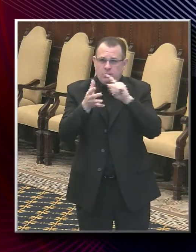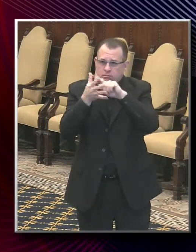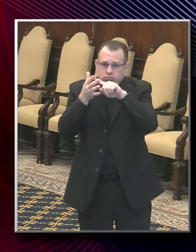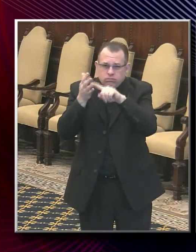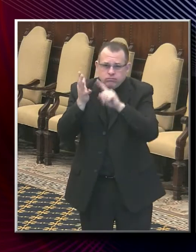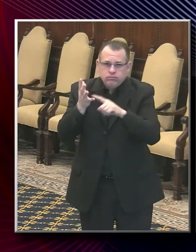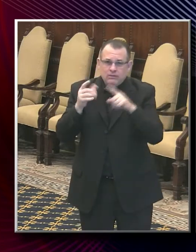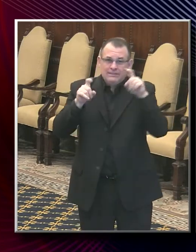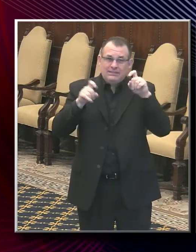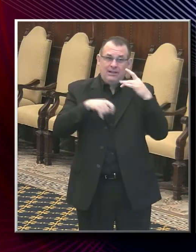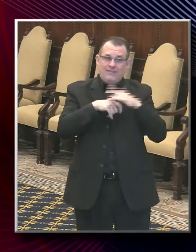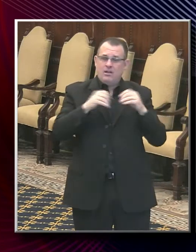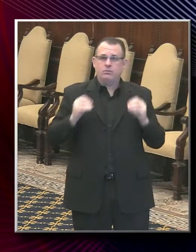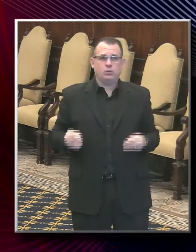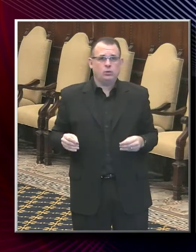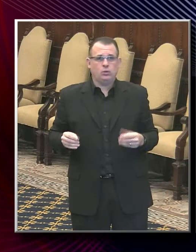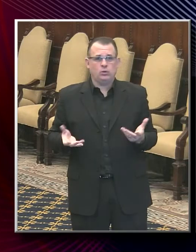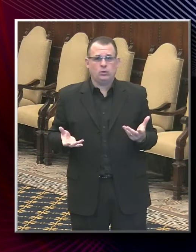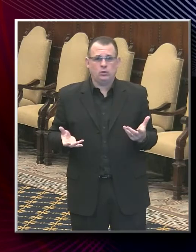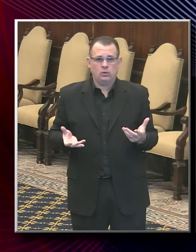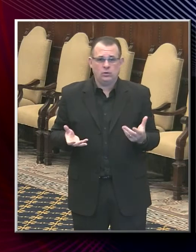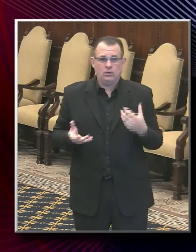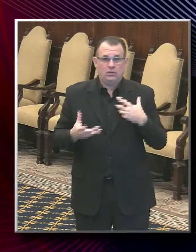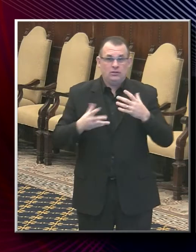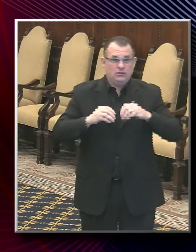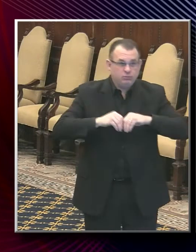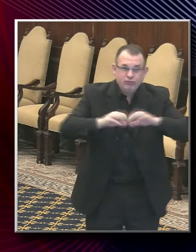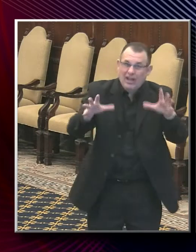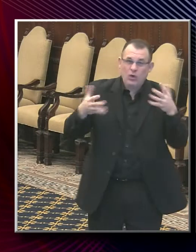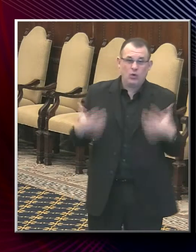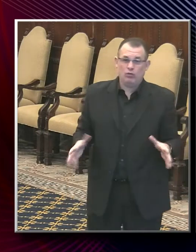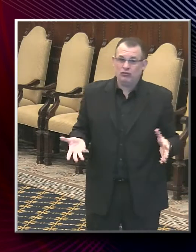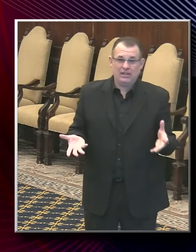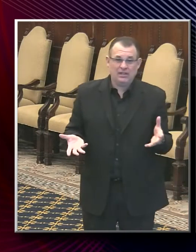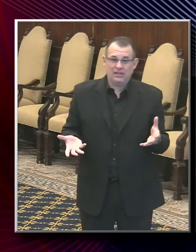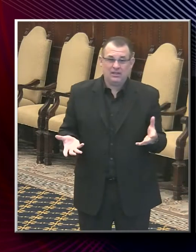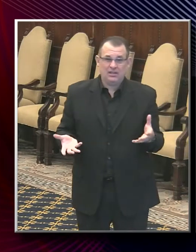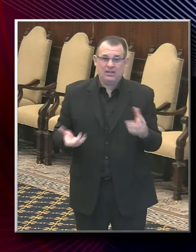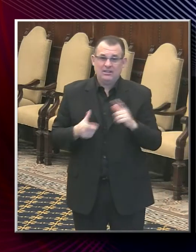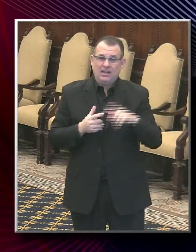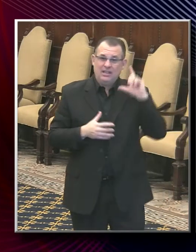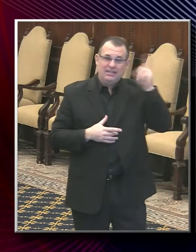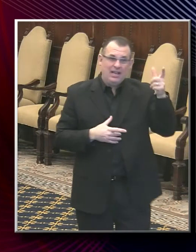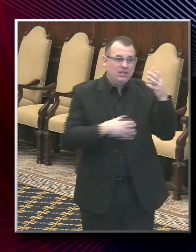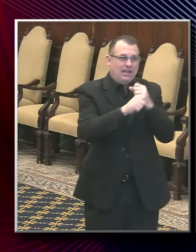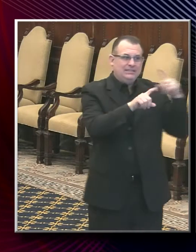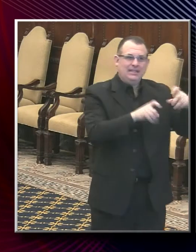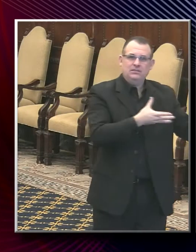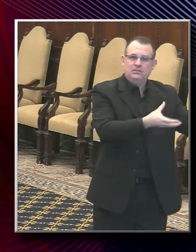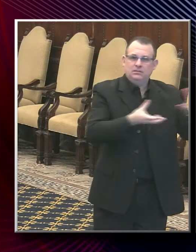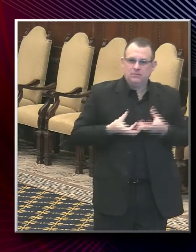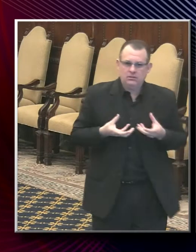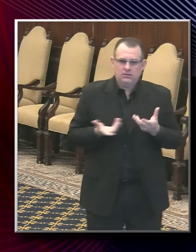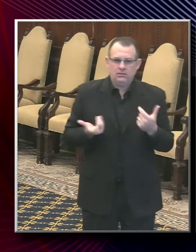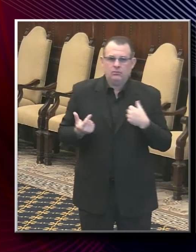available. And so it spread before we could have a chance to identify those cases and do the contact follow-up. So we were left with just the social distancing. If